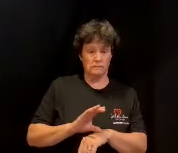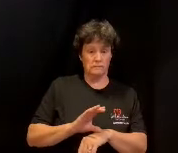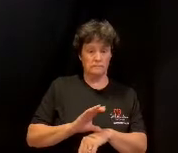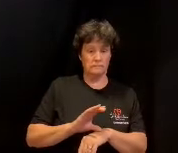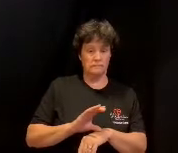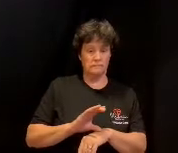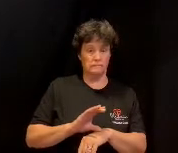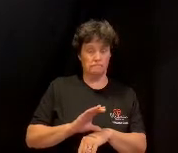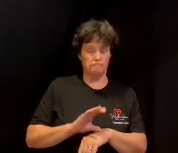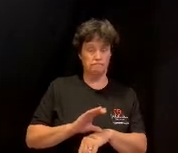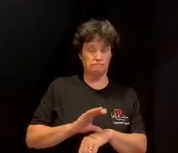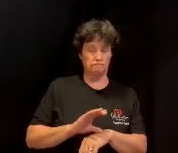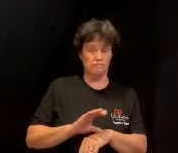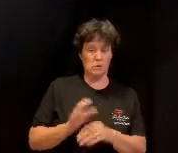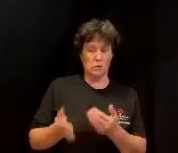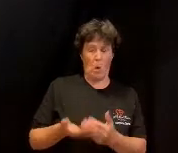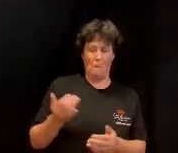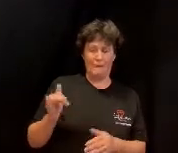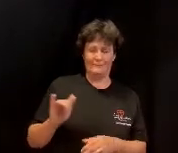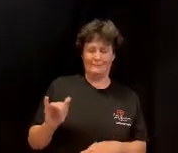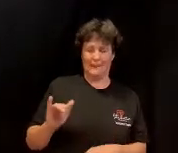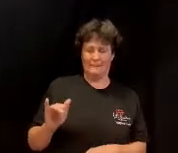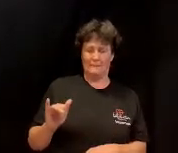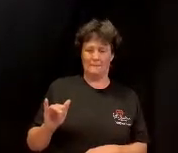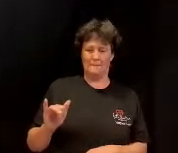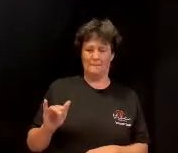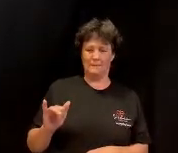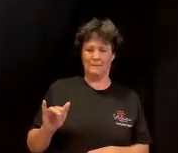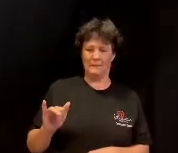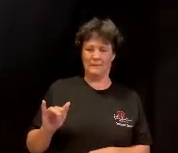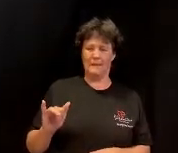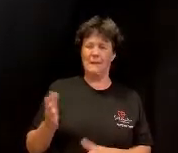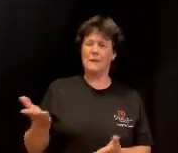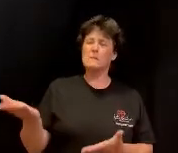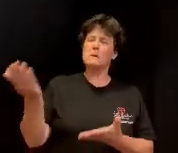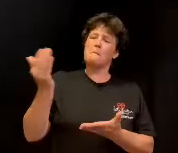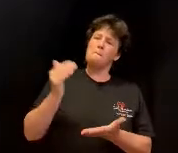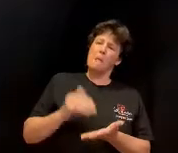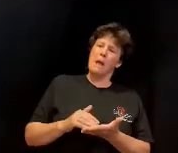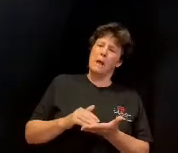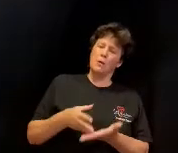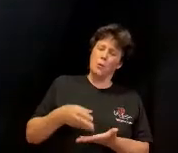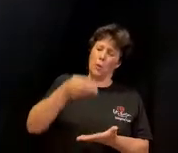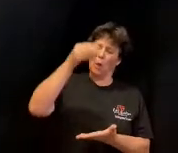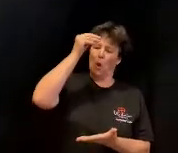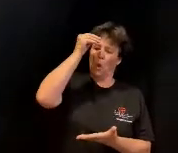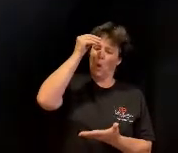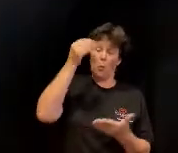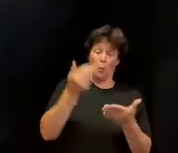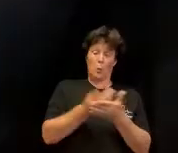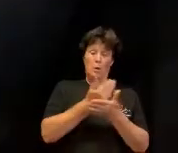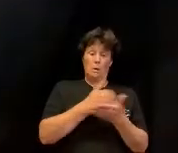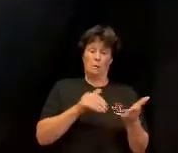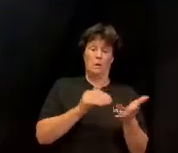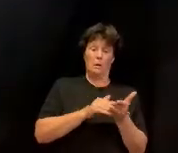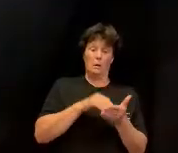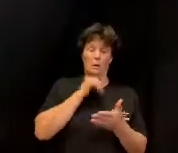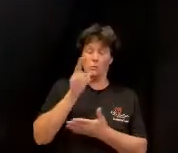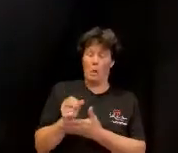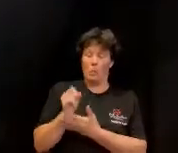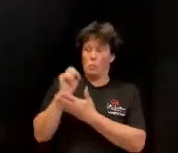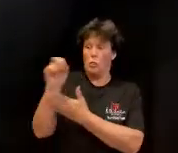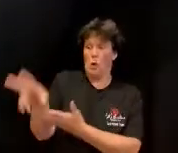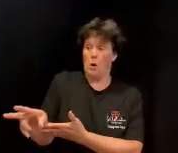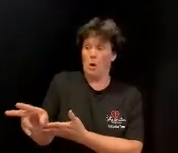So it's almost like I told them, I just told them, I said, let's just go back and learn again. Let's not throw it out, but let's go back and